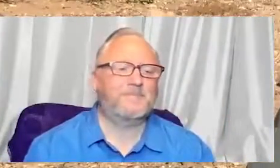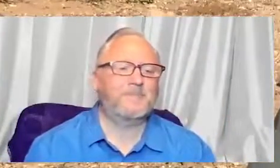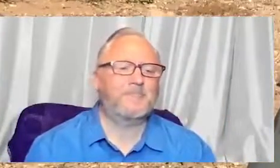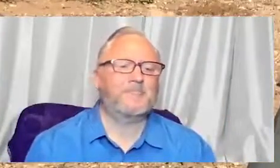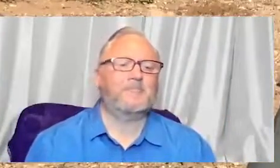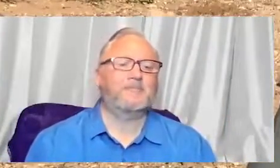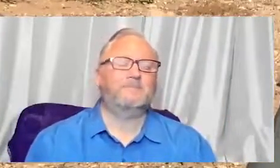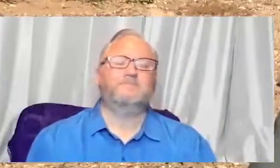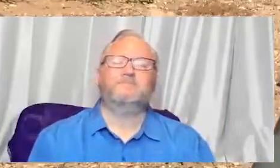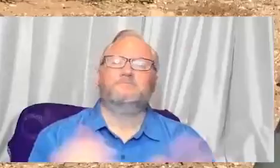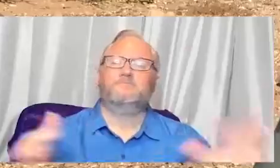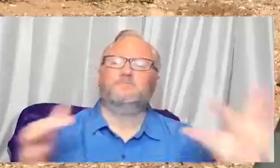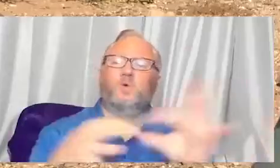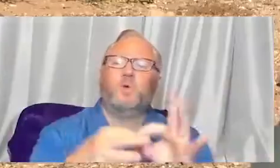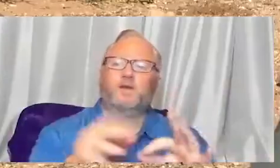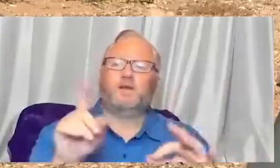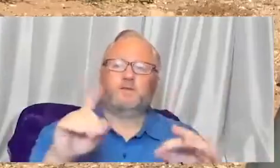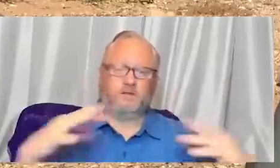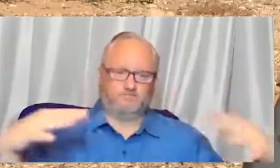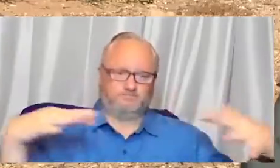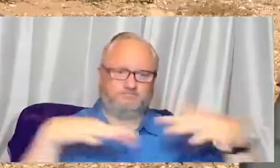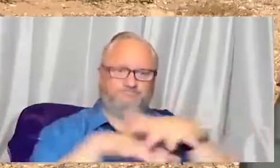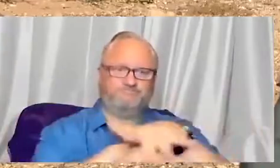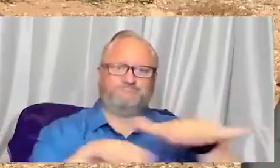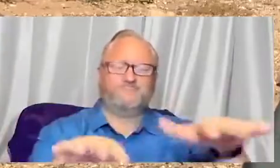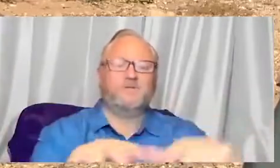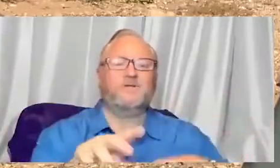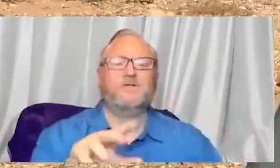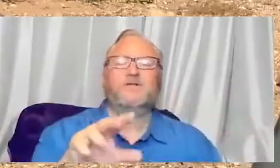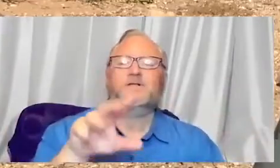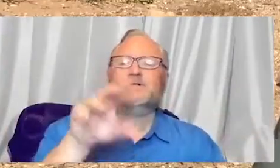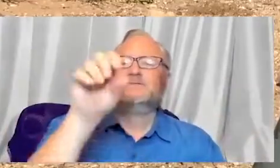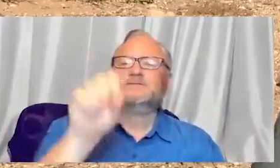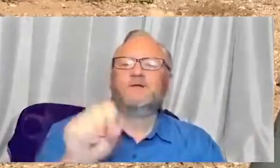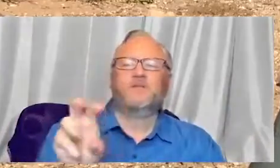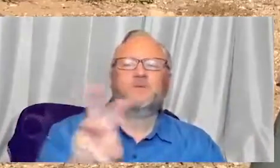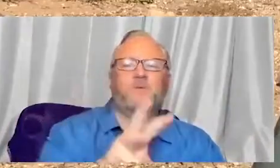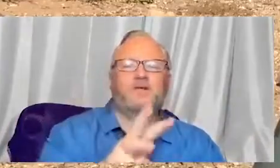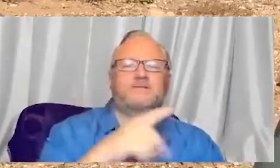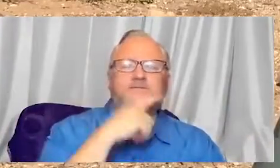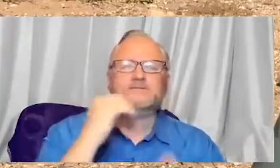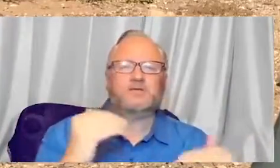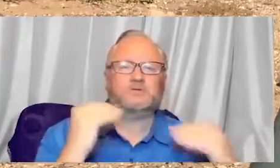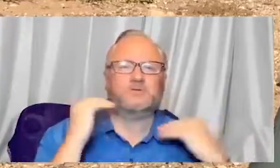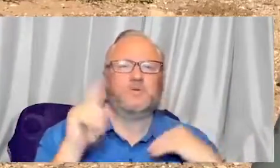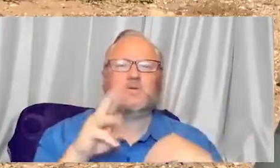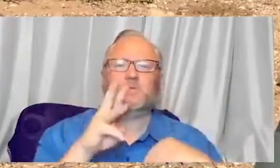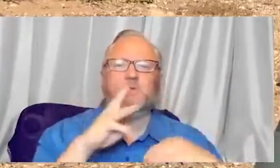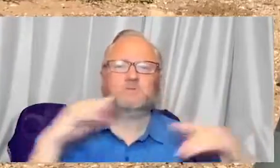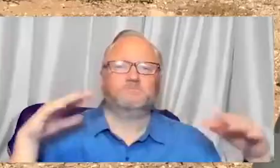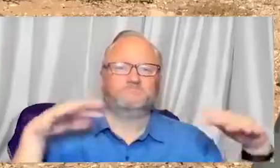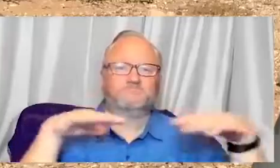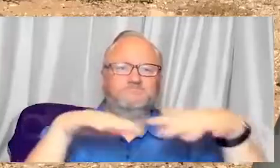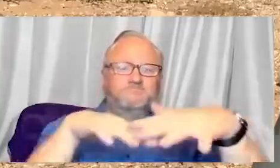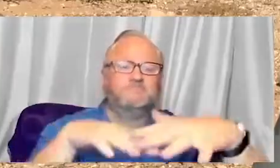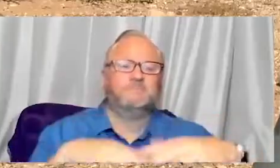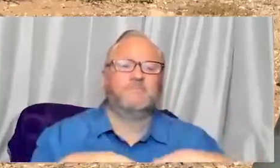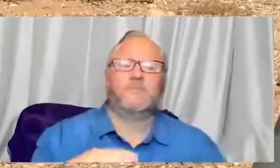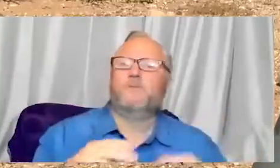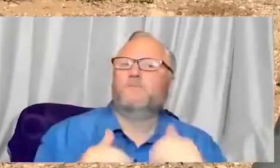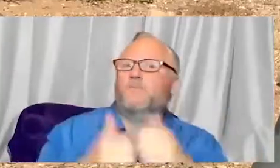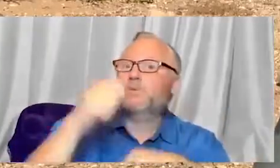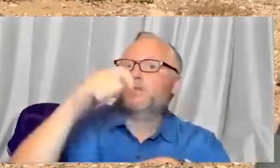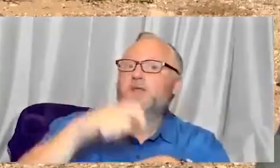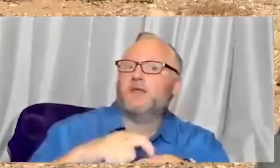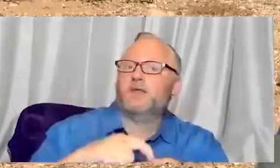Joining the confluence is the river from the desert southwest. Rivers which are generally swallowed up by the sands of the